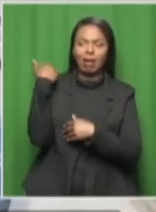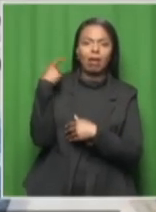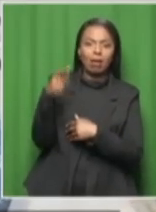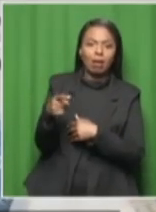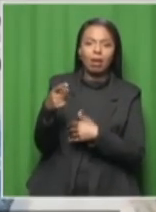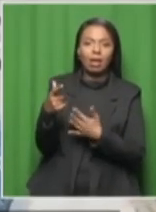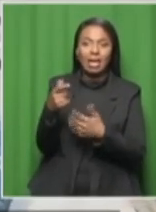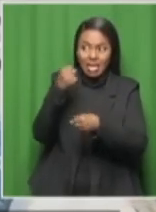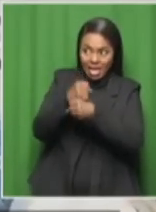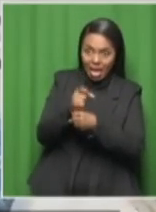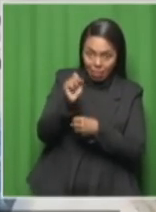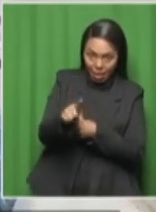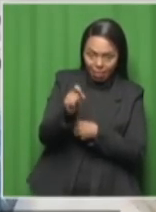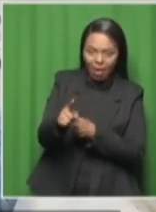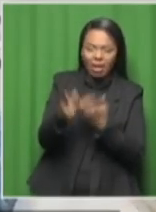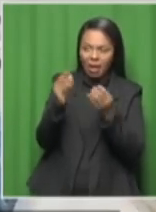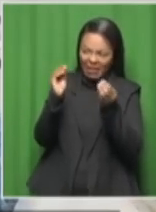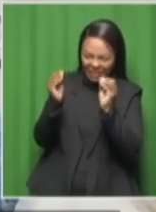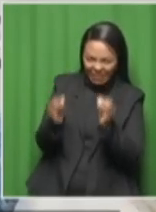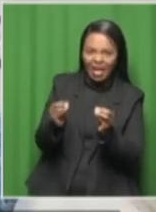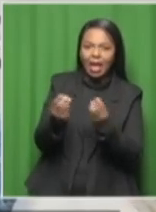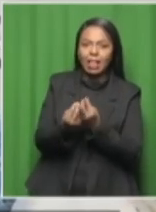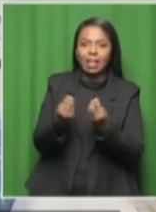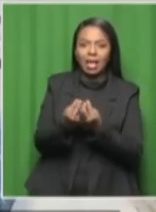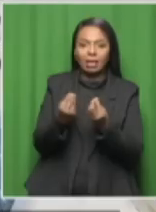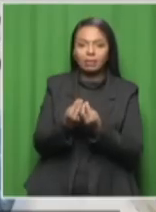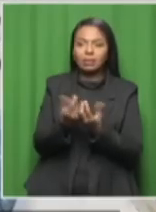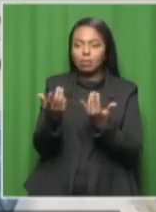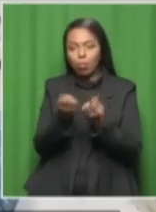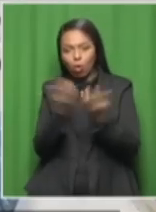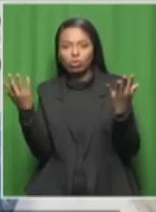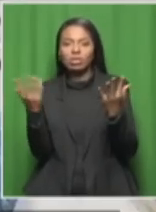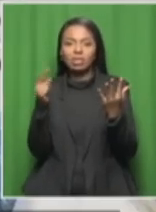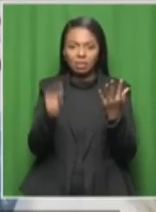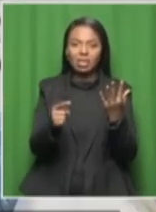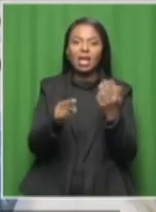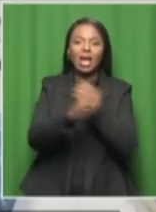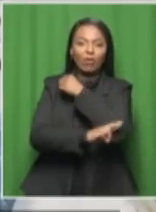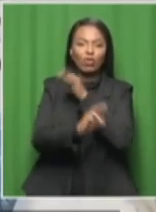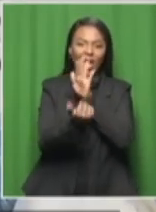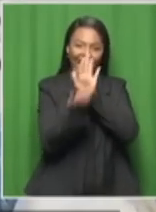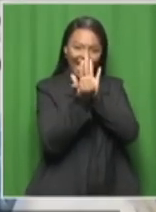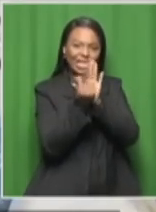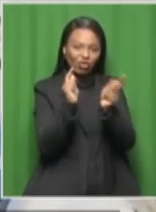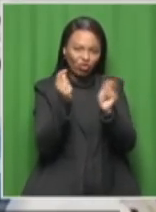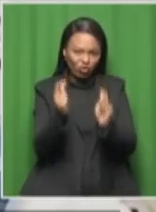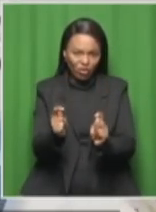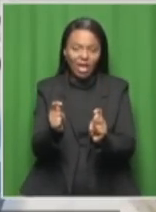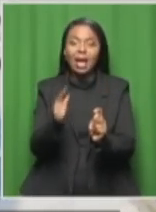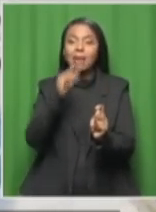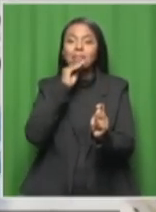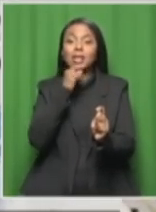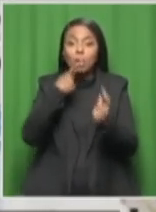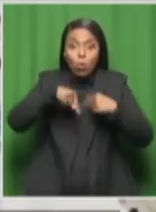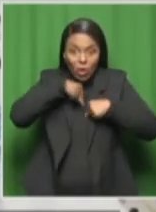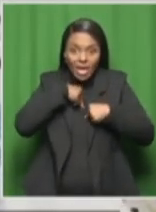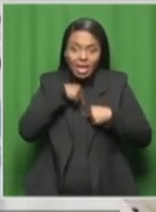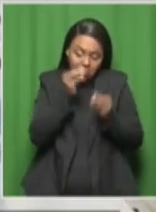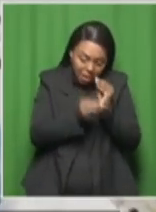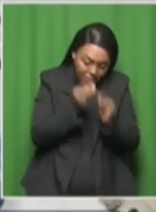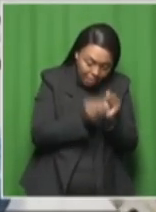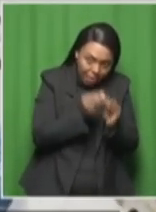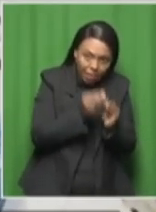in which we enacted, is the era in which we enacted the Refugee Act, which means we designed it for